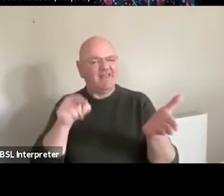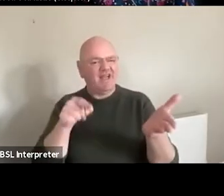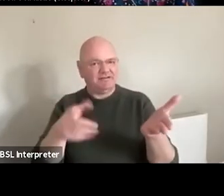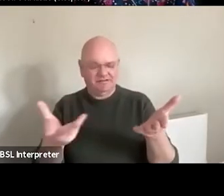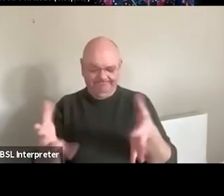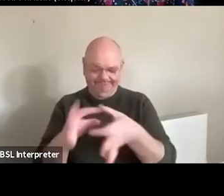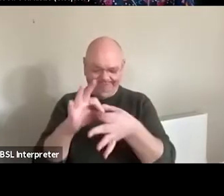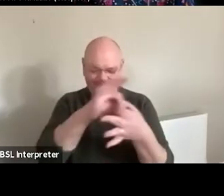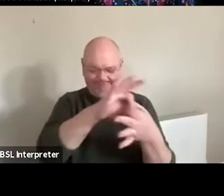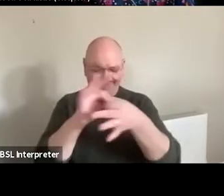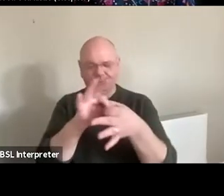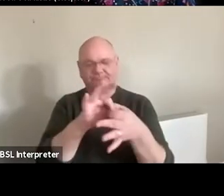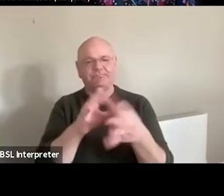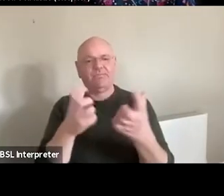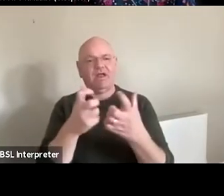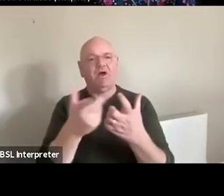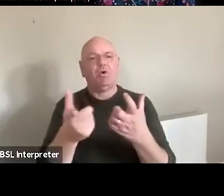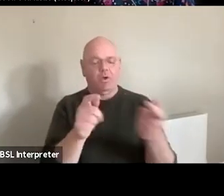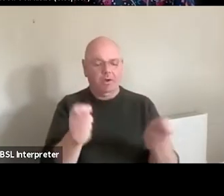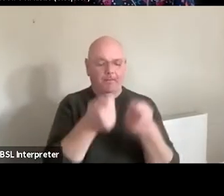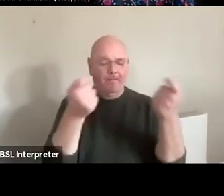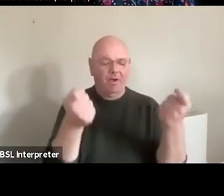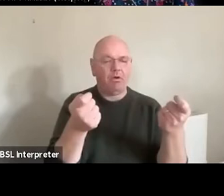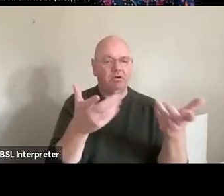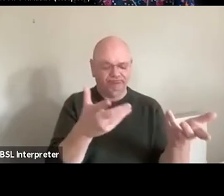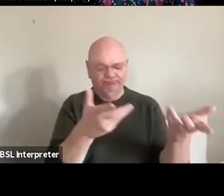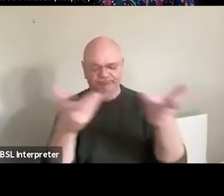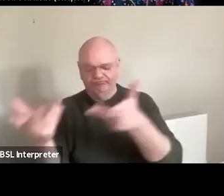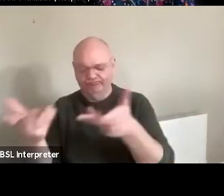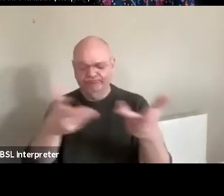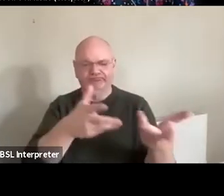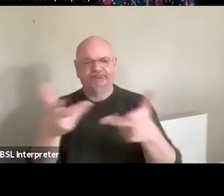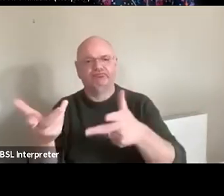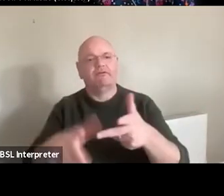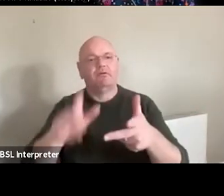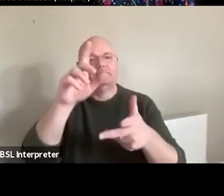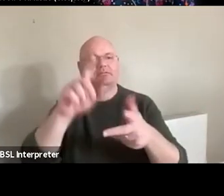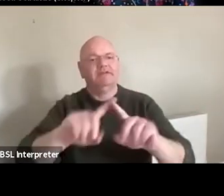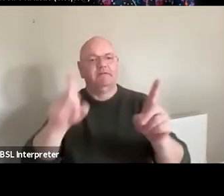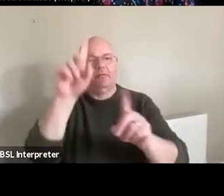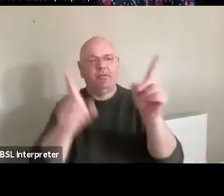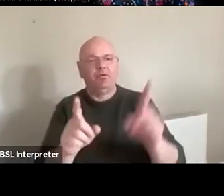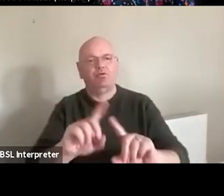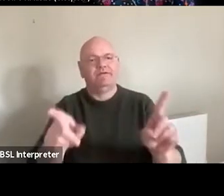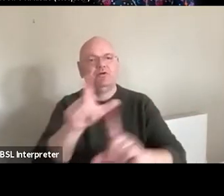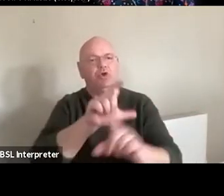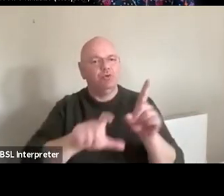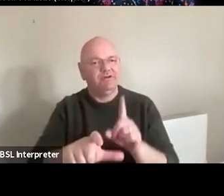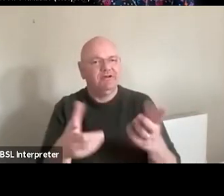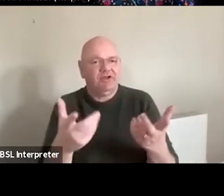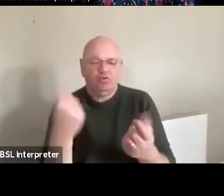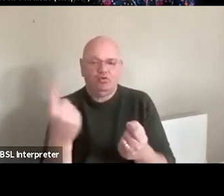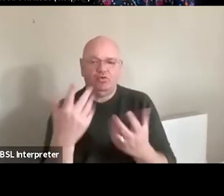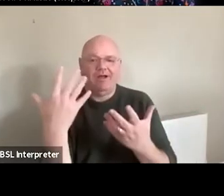how does it shift from one side to the other, or from one group to another, and who is empowered and who has the autonomy to create change or not create change?